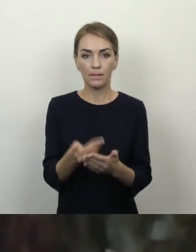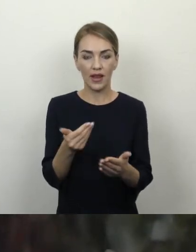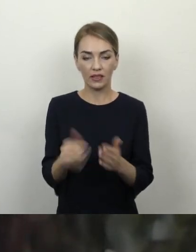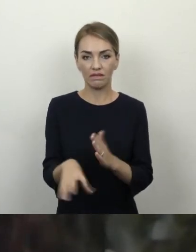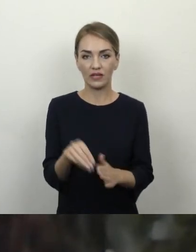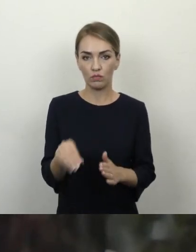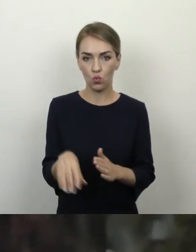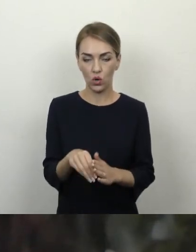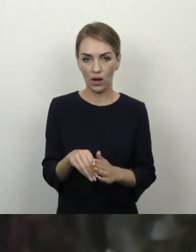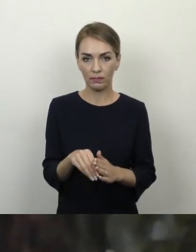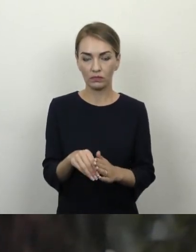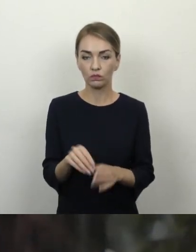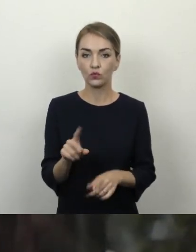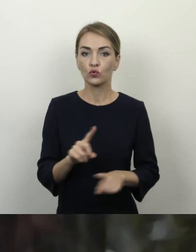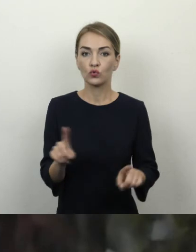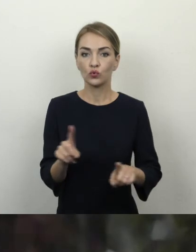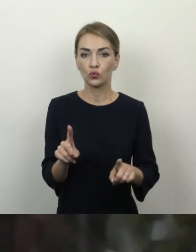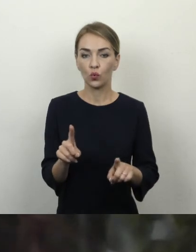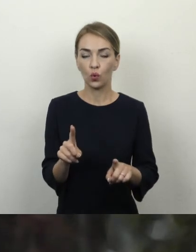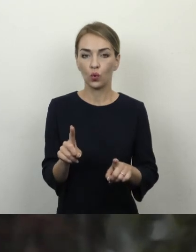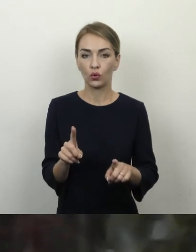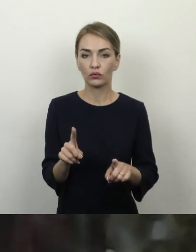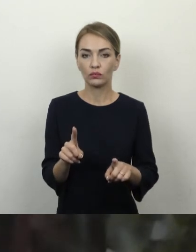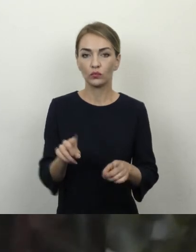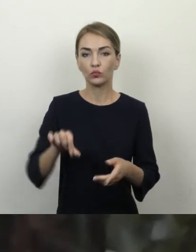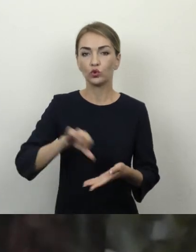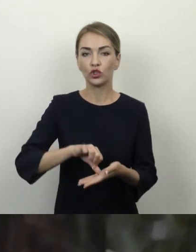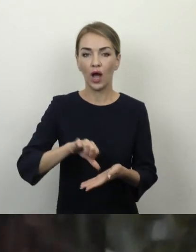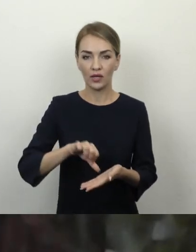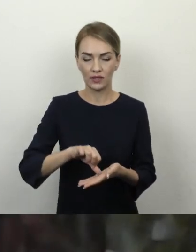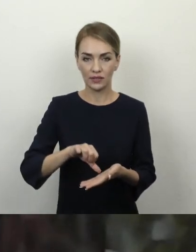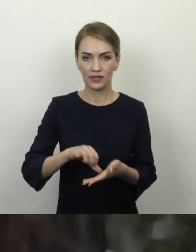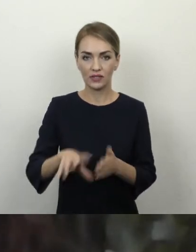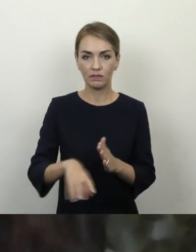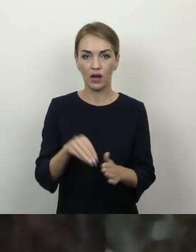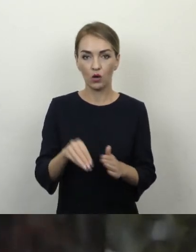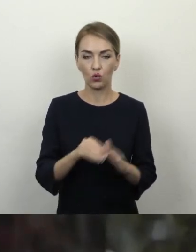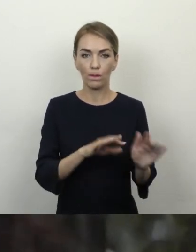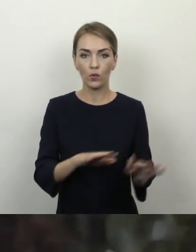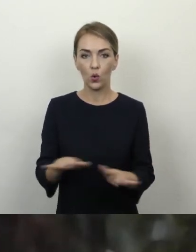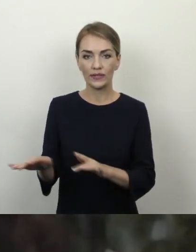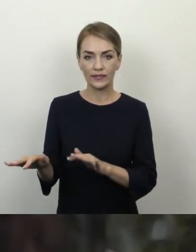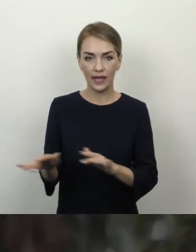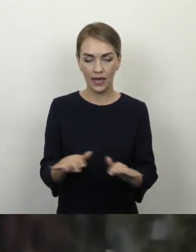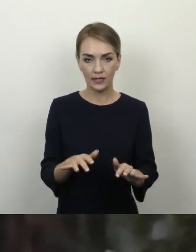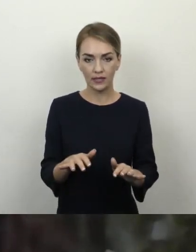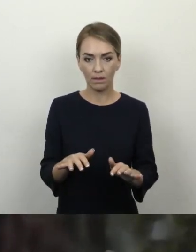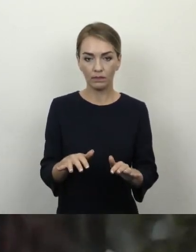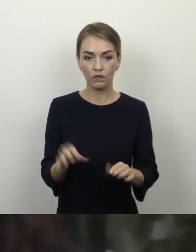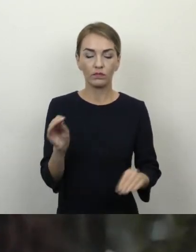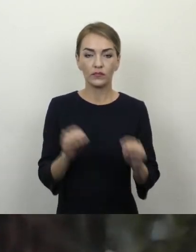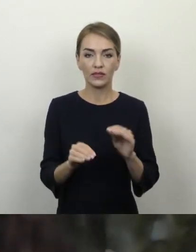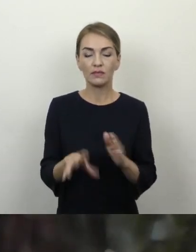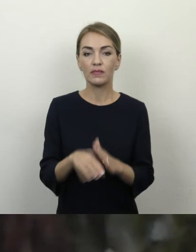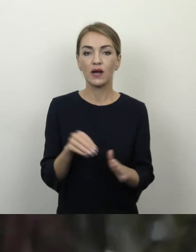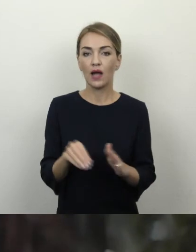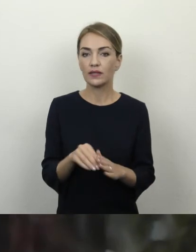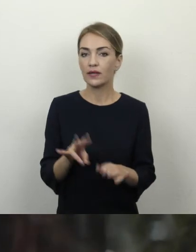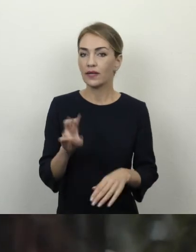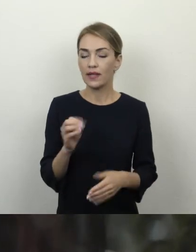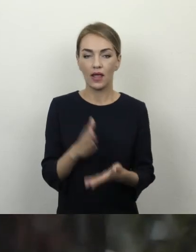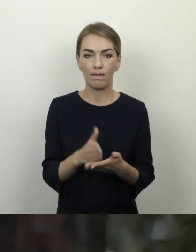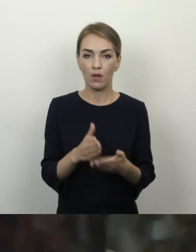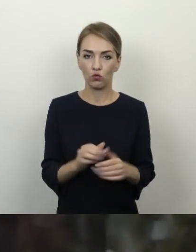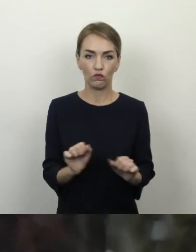change just before the elections, and that leads to the fact that the participants or